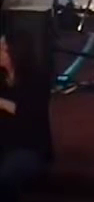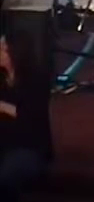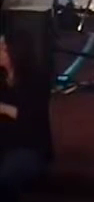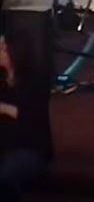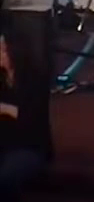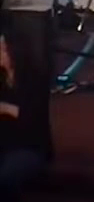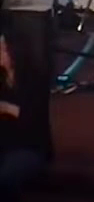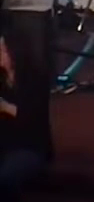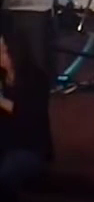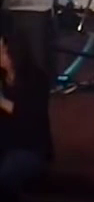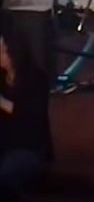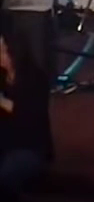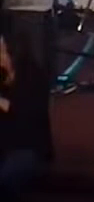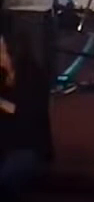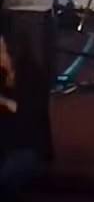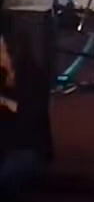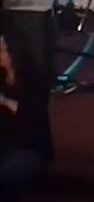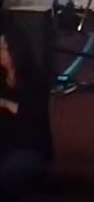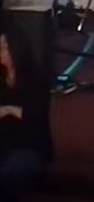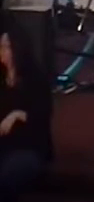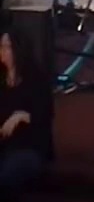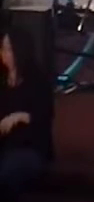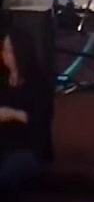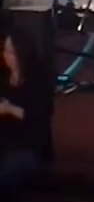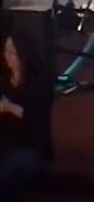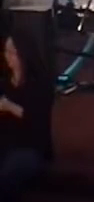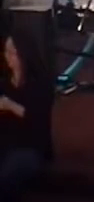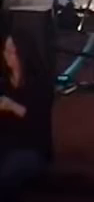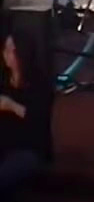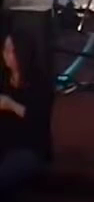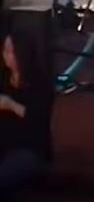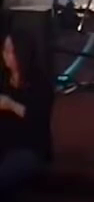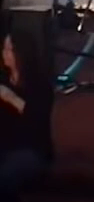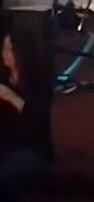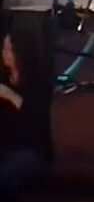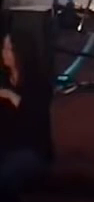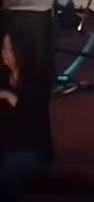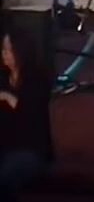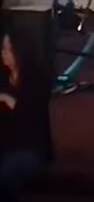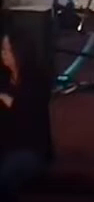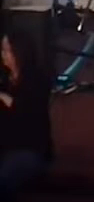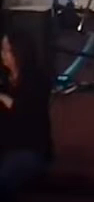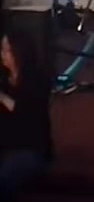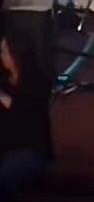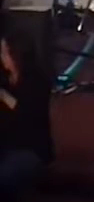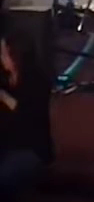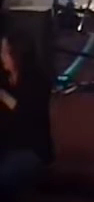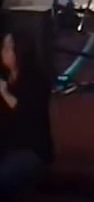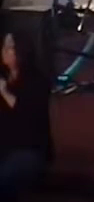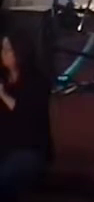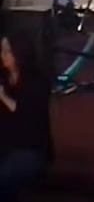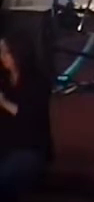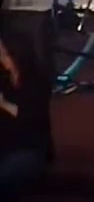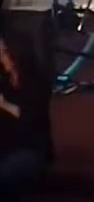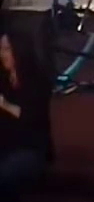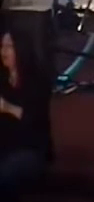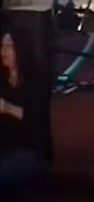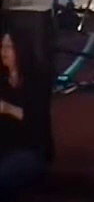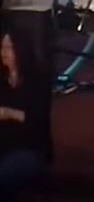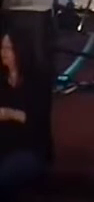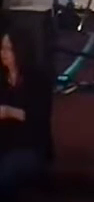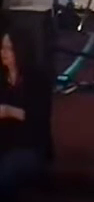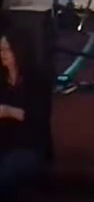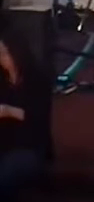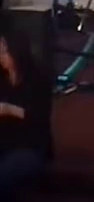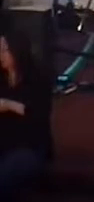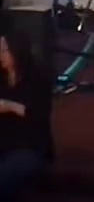I want you to build the church. And I take that in a couple ways. Number one, build the church numerically. God is concerned about numbers. 3,000